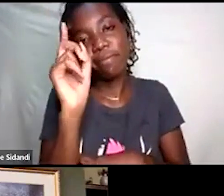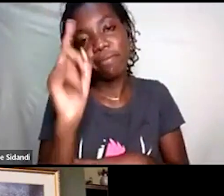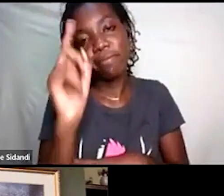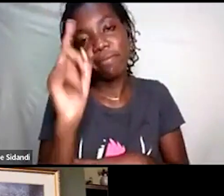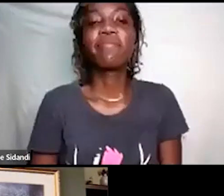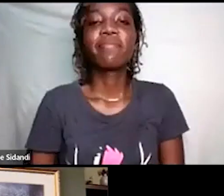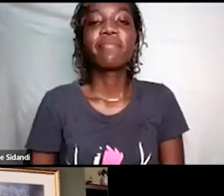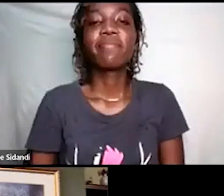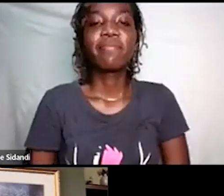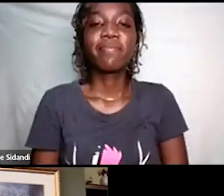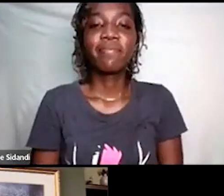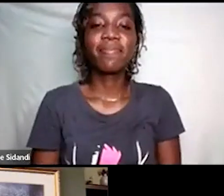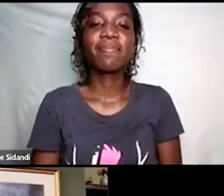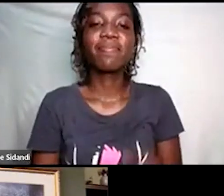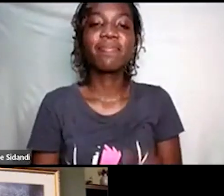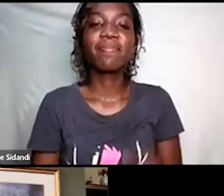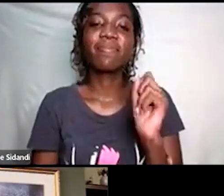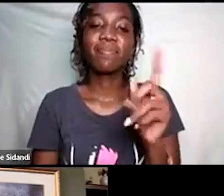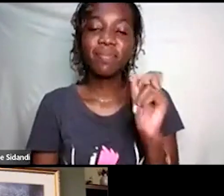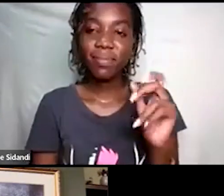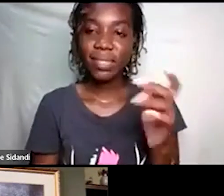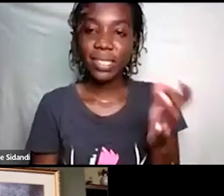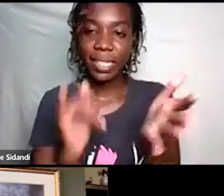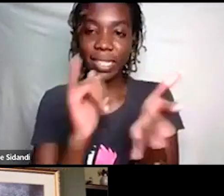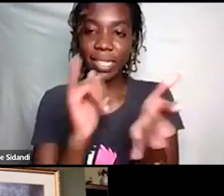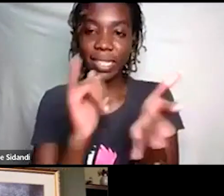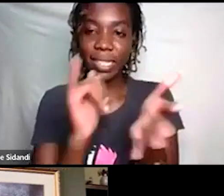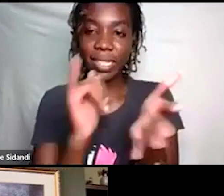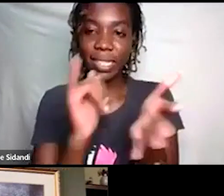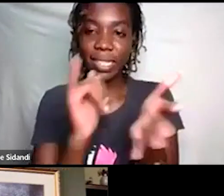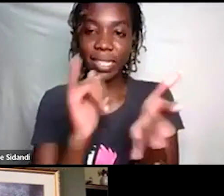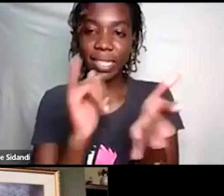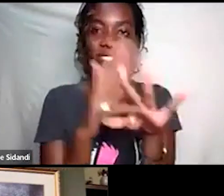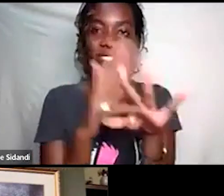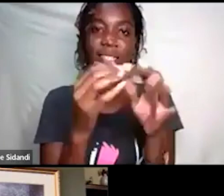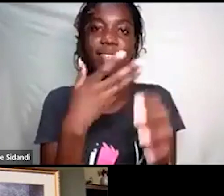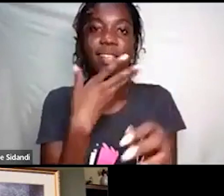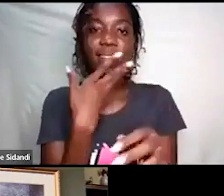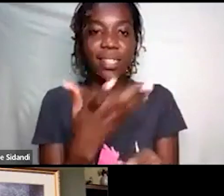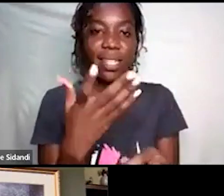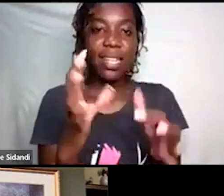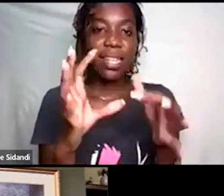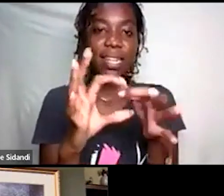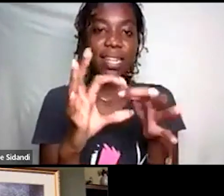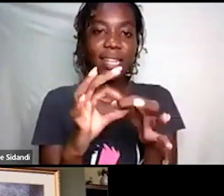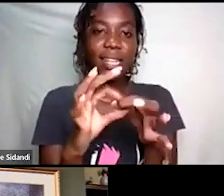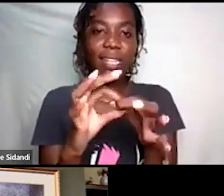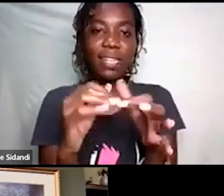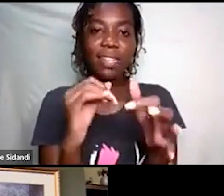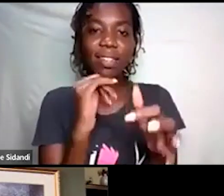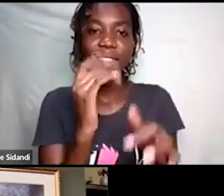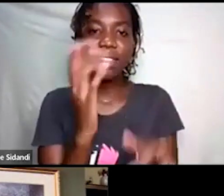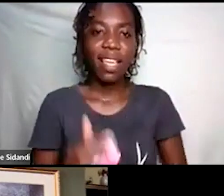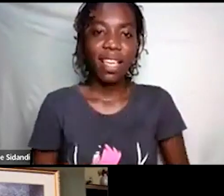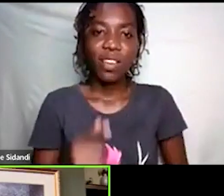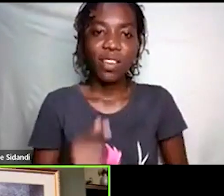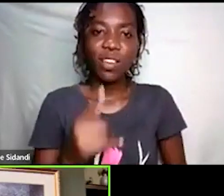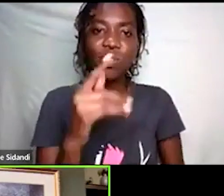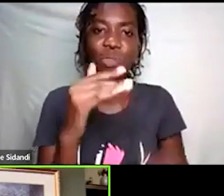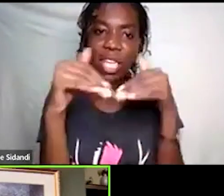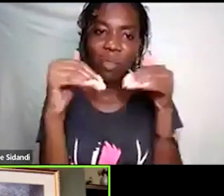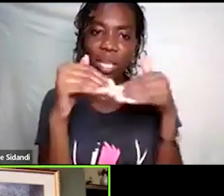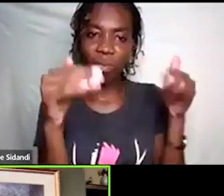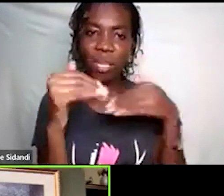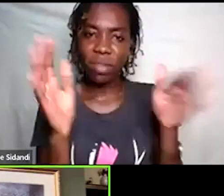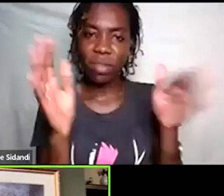Yeah. Interesting. Very, very good answer. Thank you. At the link not available. You wait. You guys wait. You